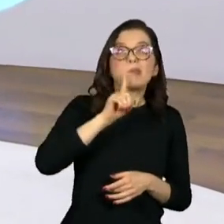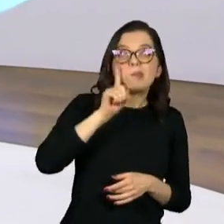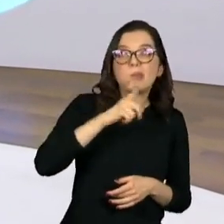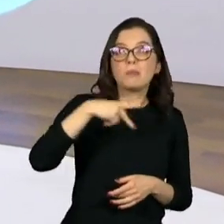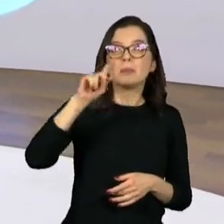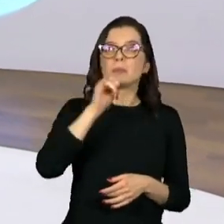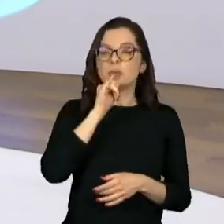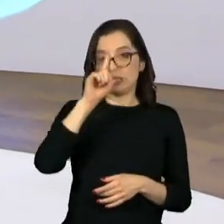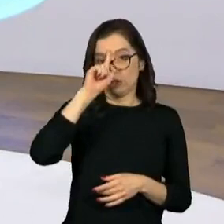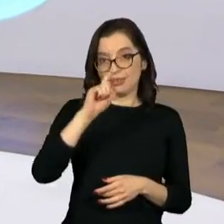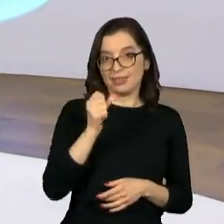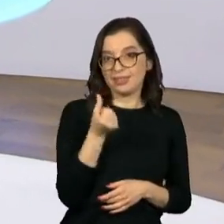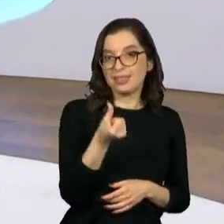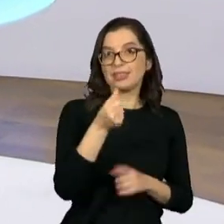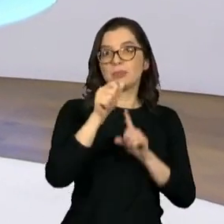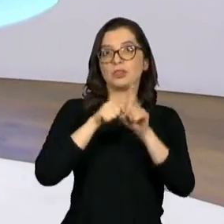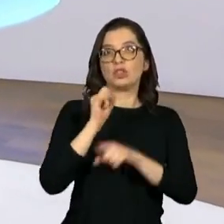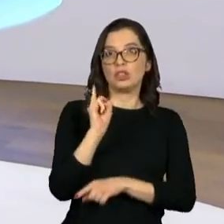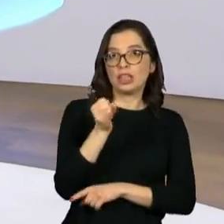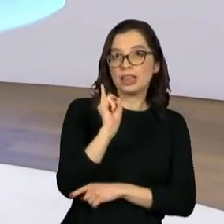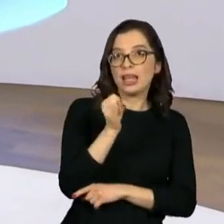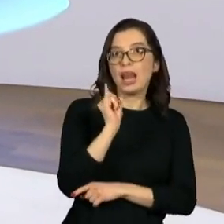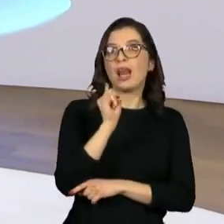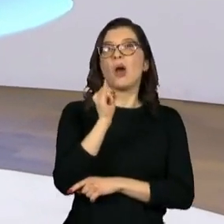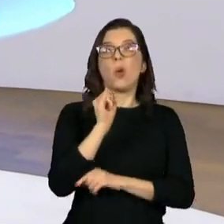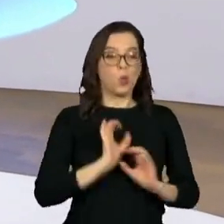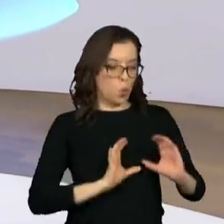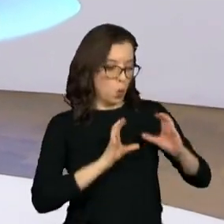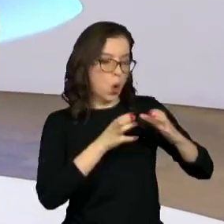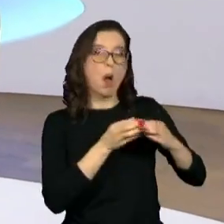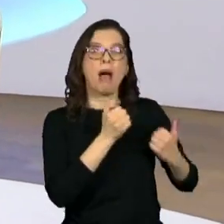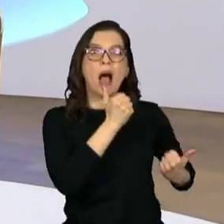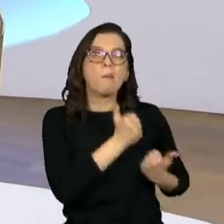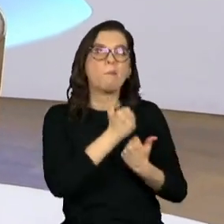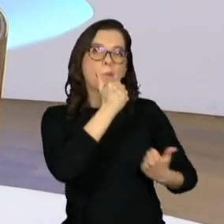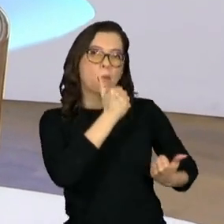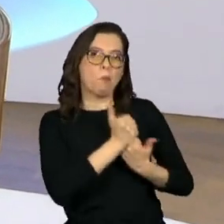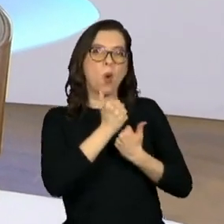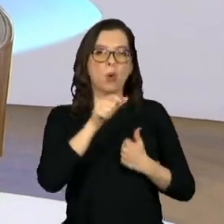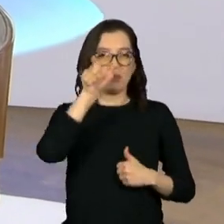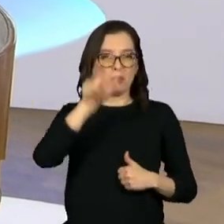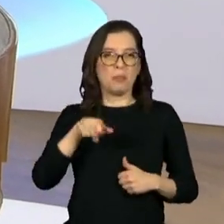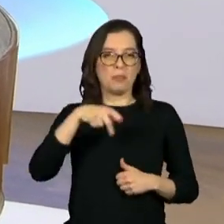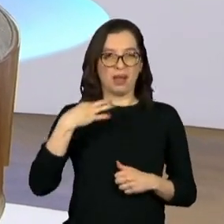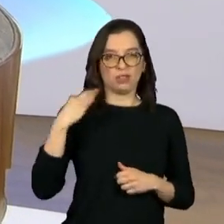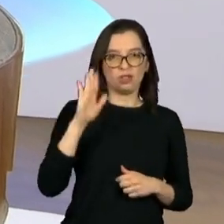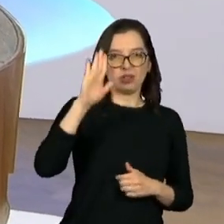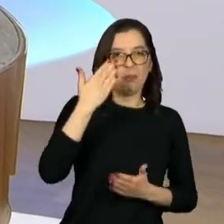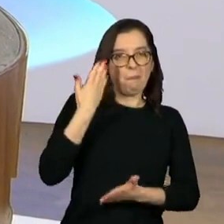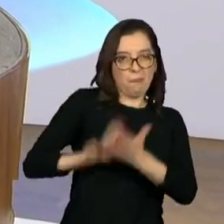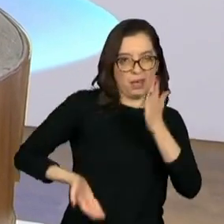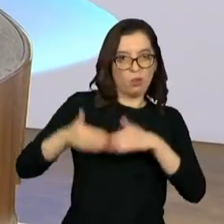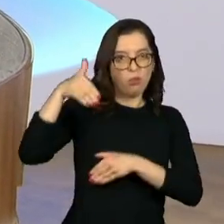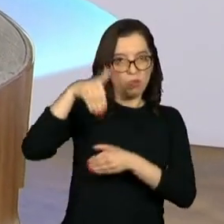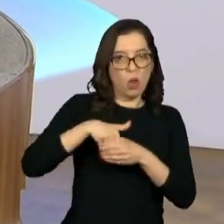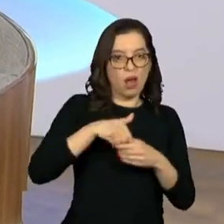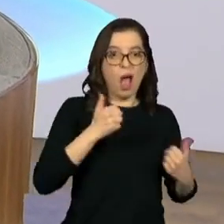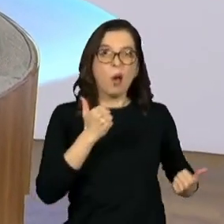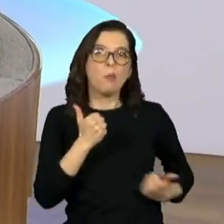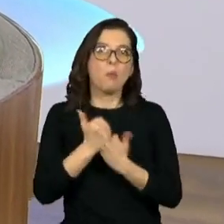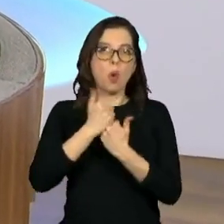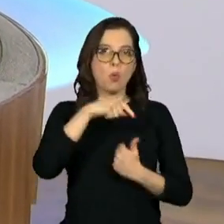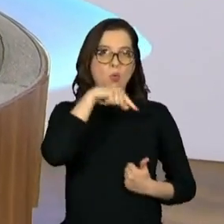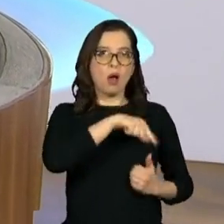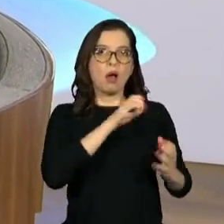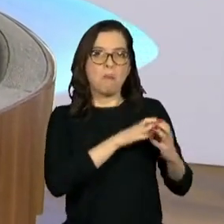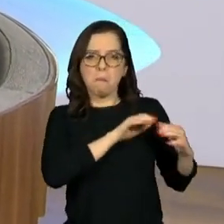until the January 6th episode, where the supporters of a defeated presidential candidate